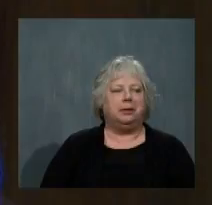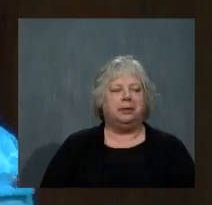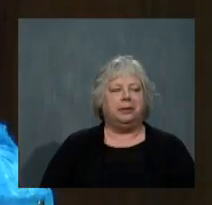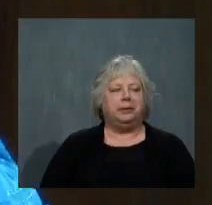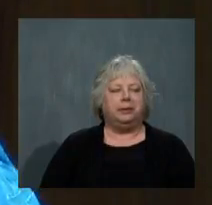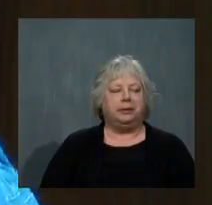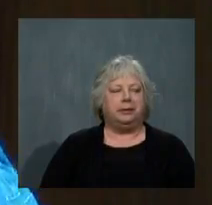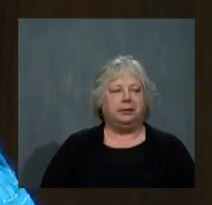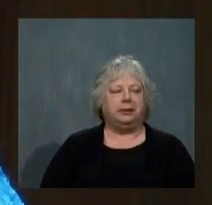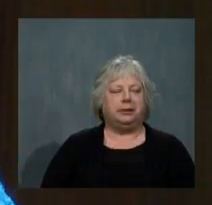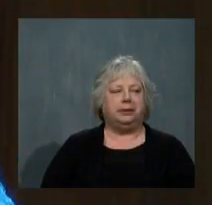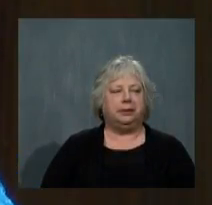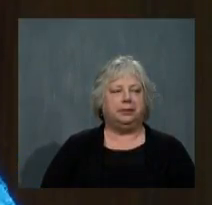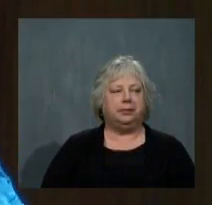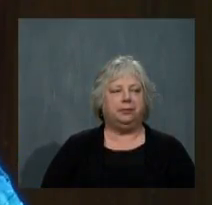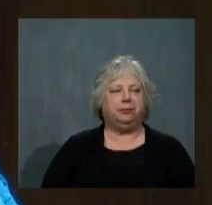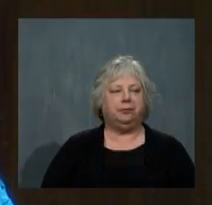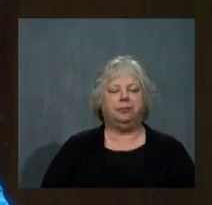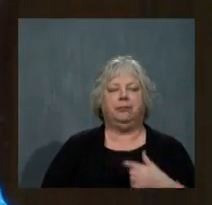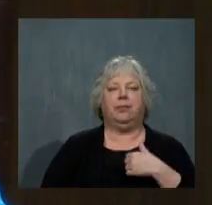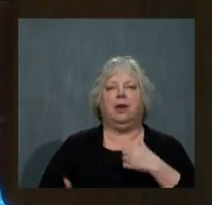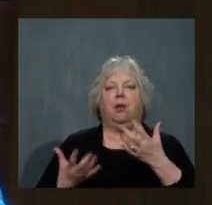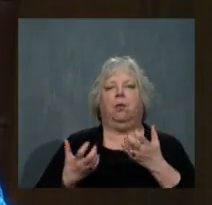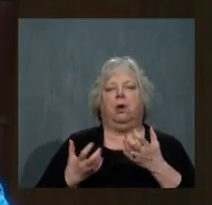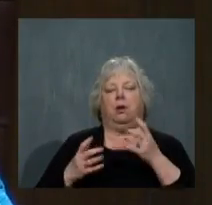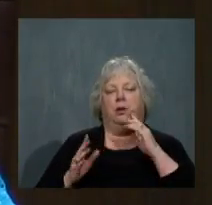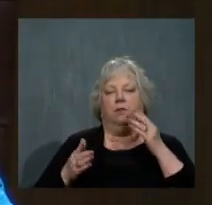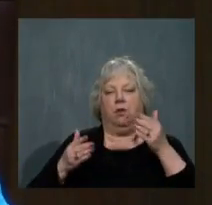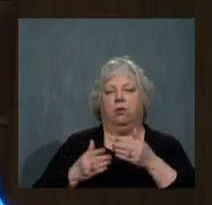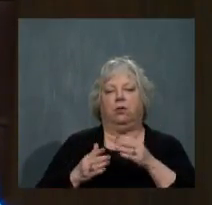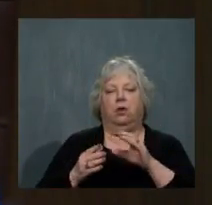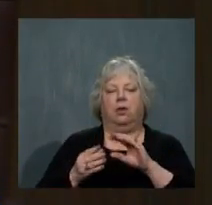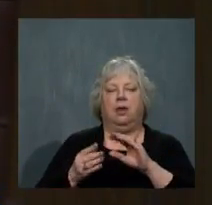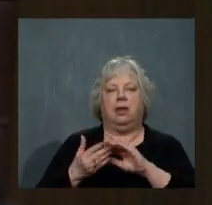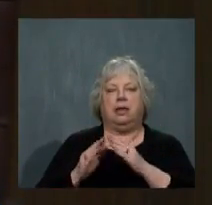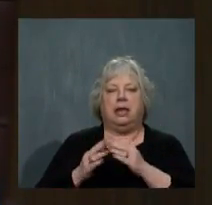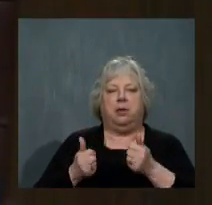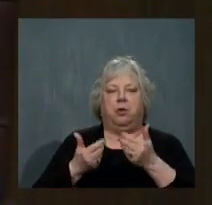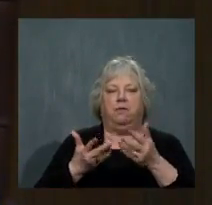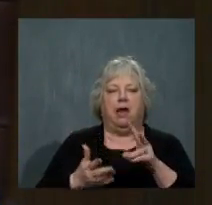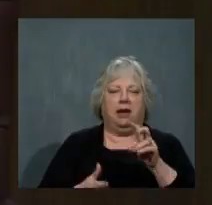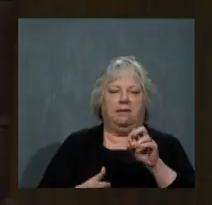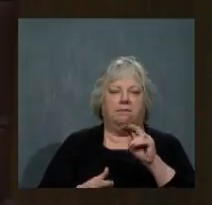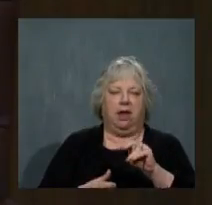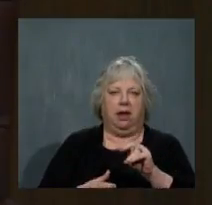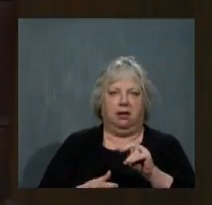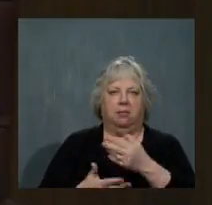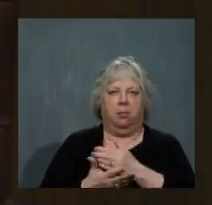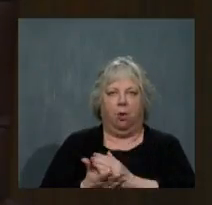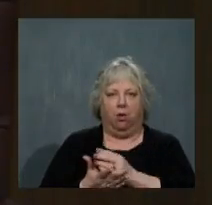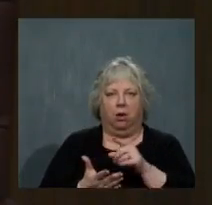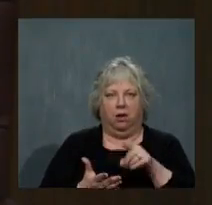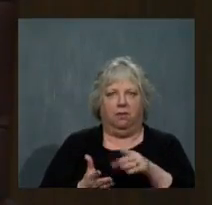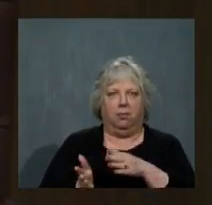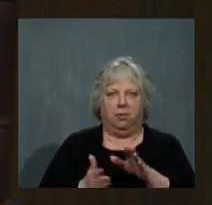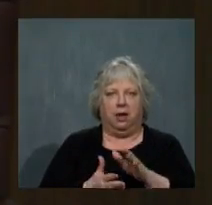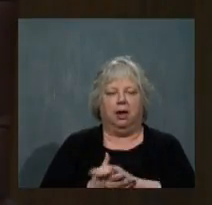I wanted to address the city provide van transportation component because I had asked for